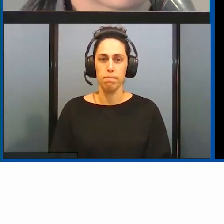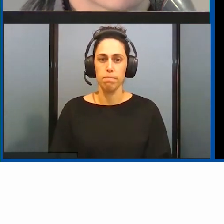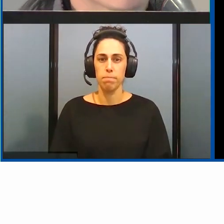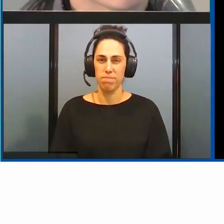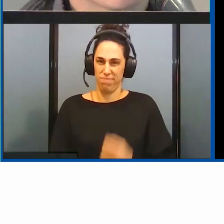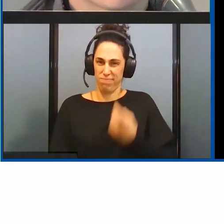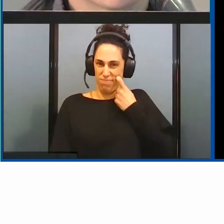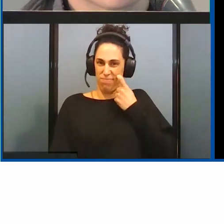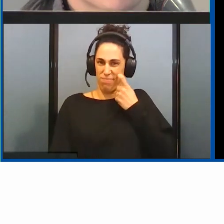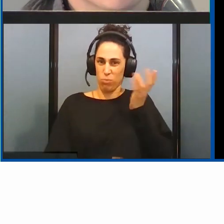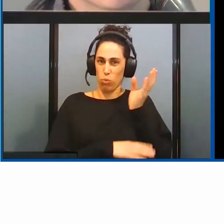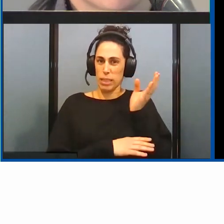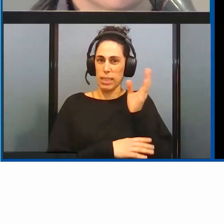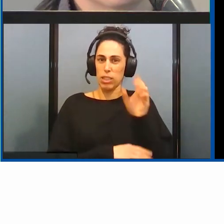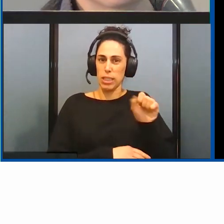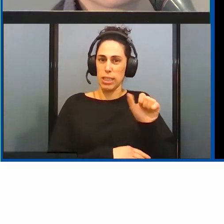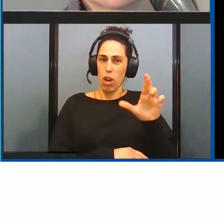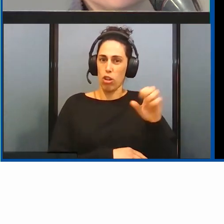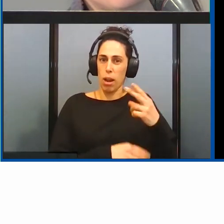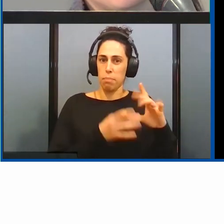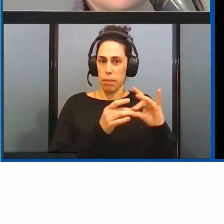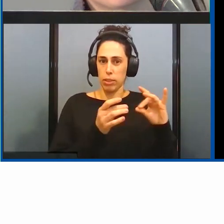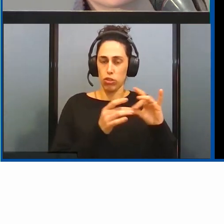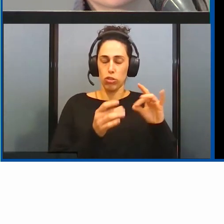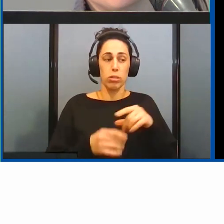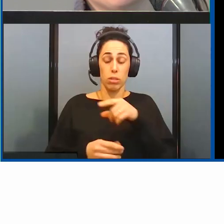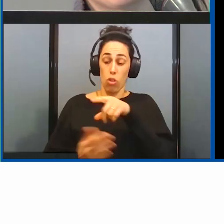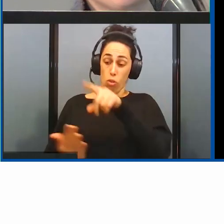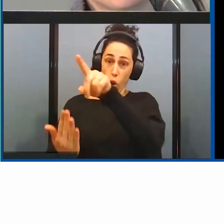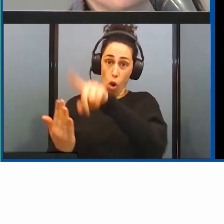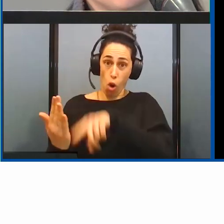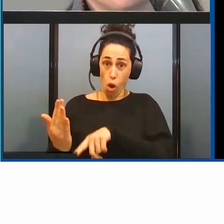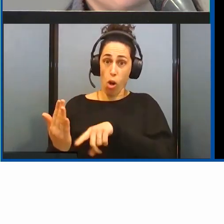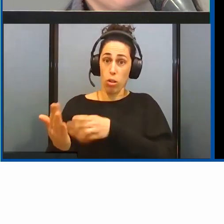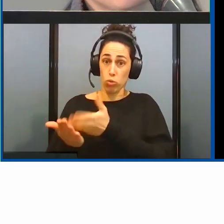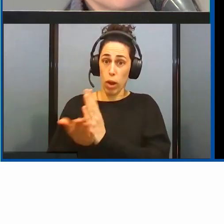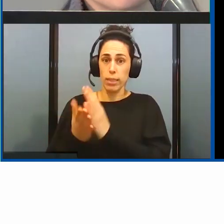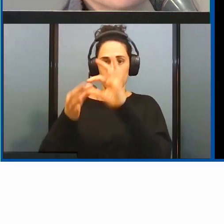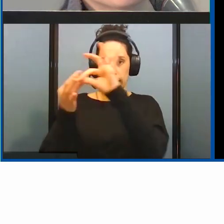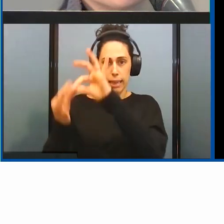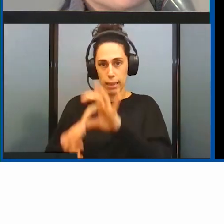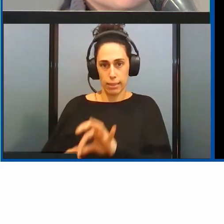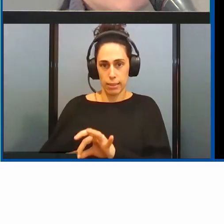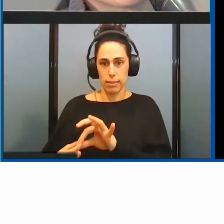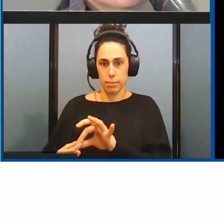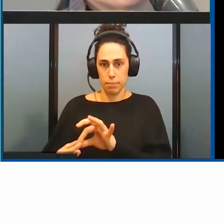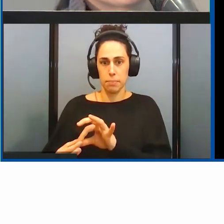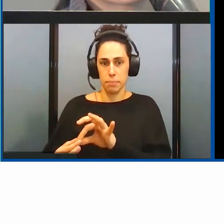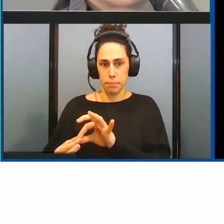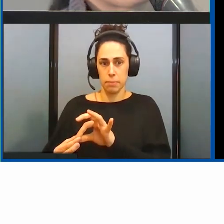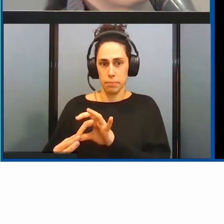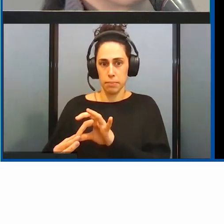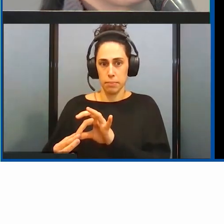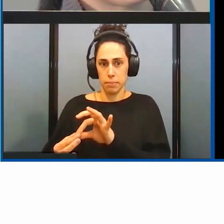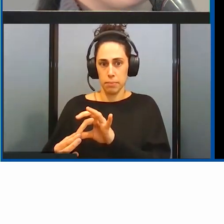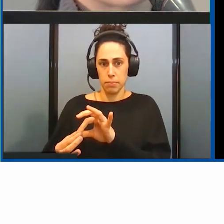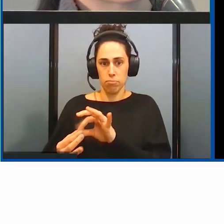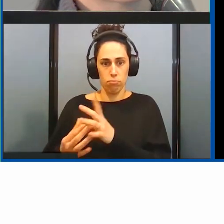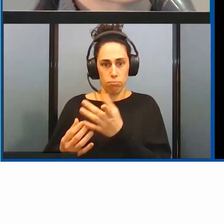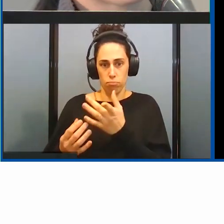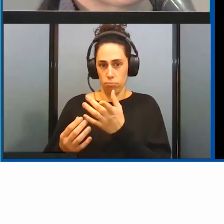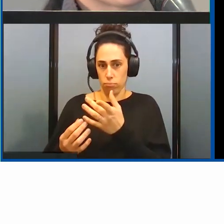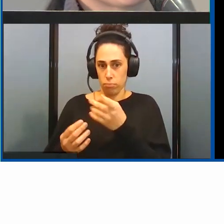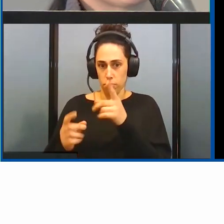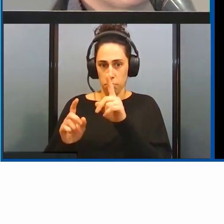all connected. These rights are inherent and they're indivisible. The only catch is, although we